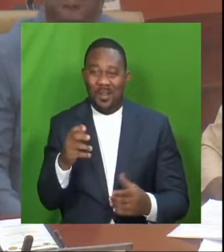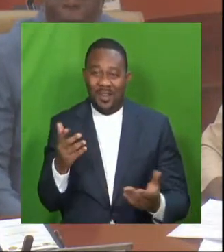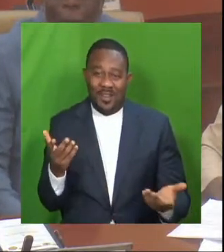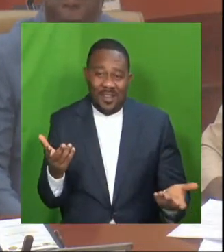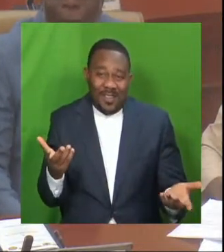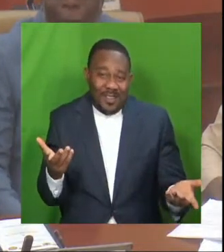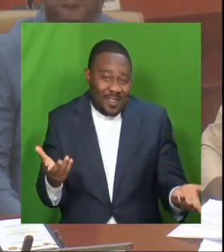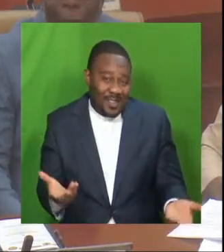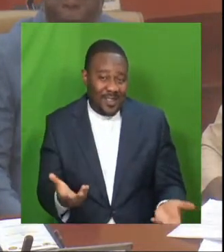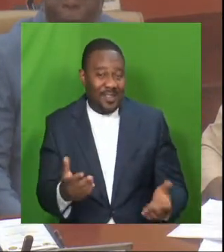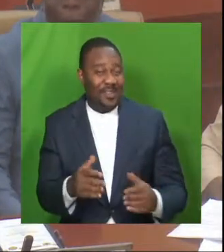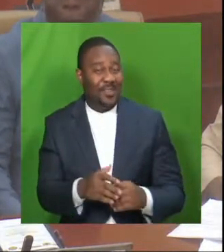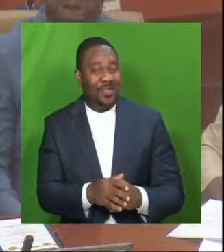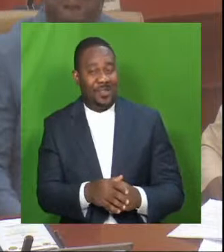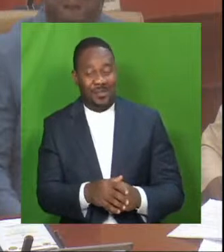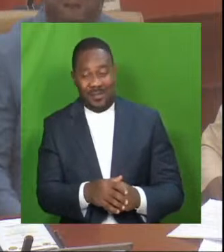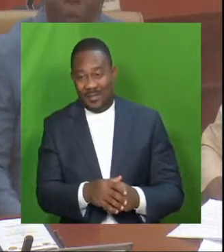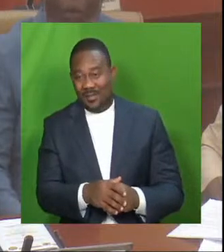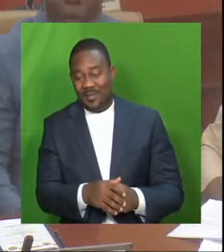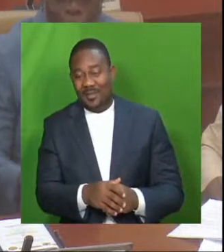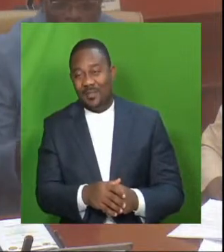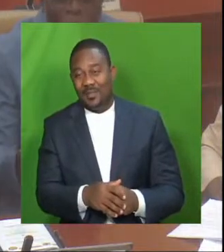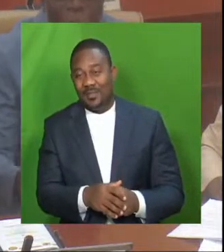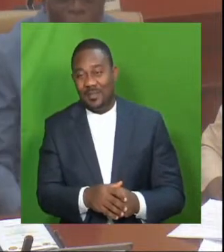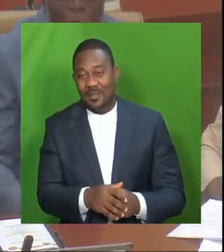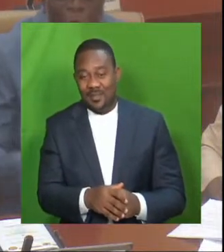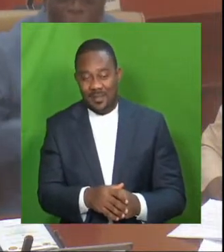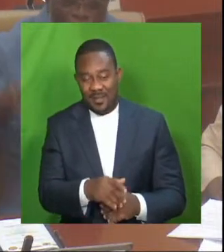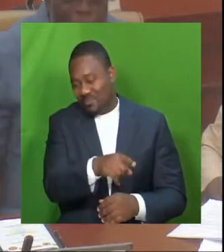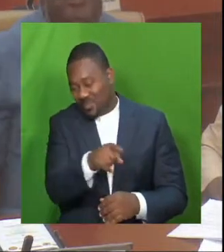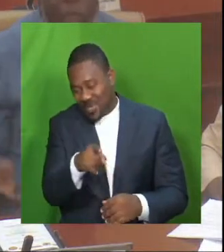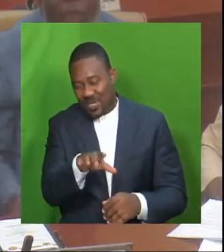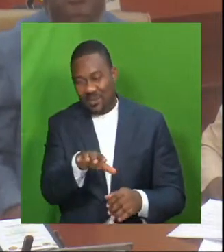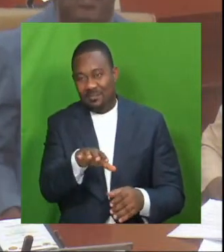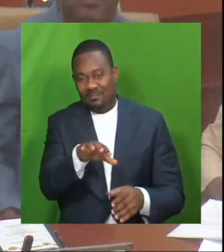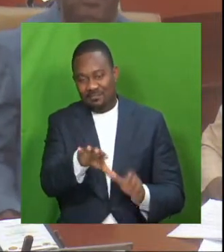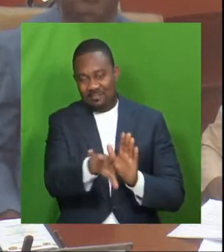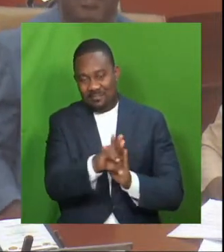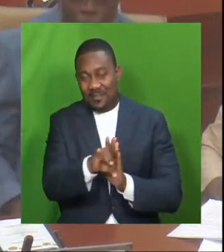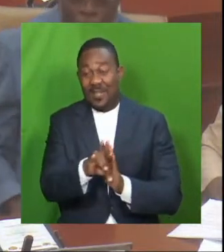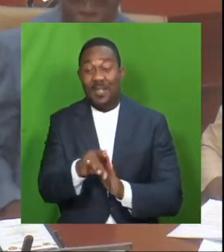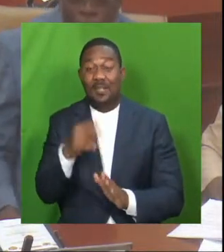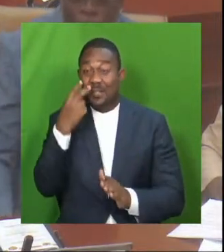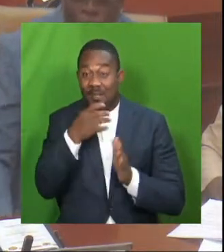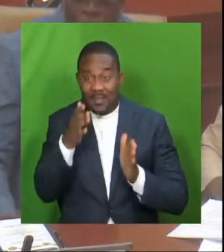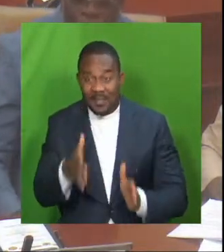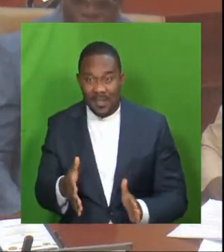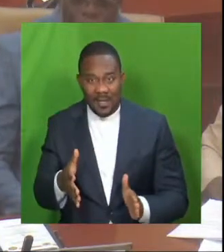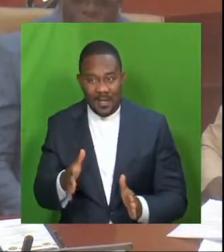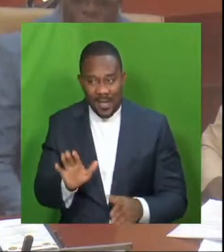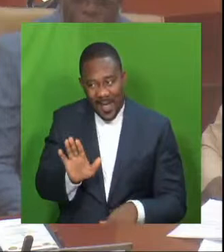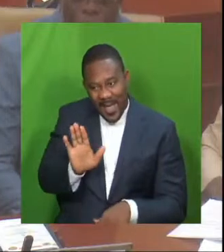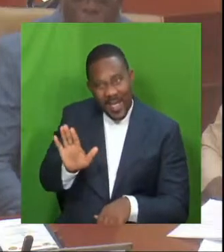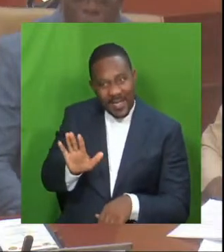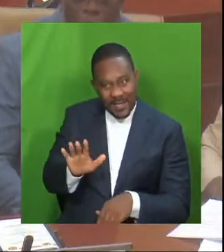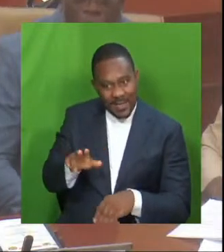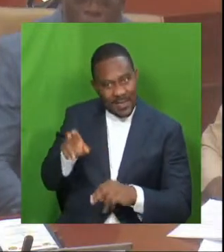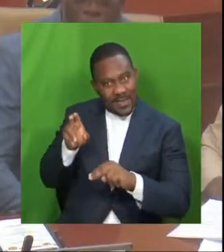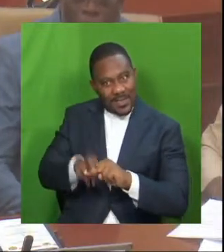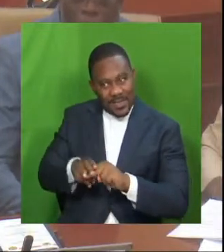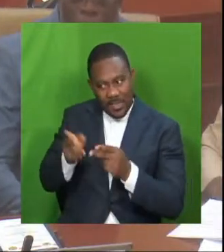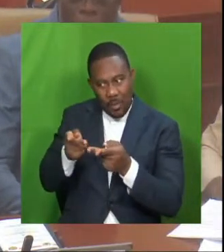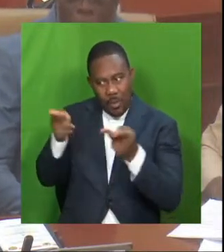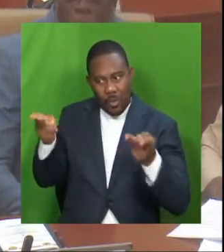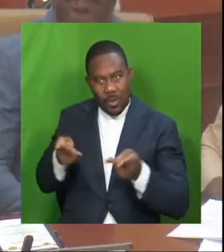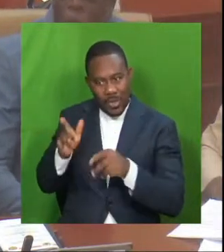Honorable Ajaho is elected as Speaker, the seat is deemed vacant, automatic. Then,